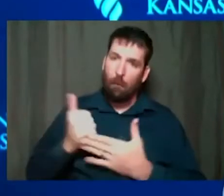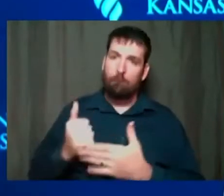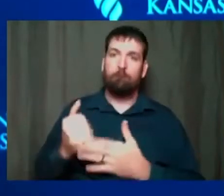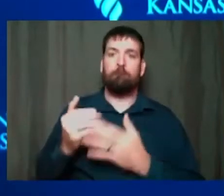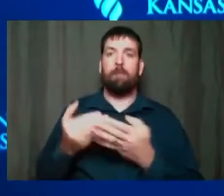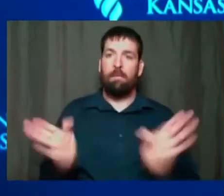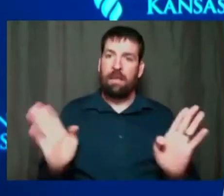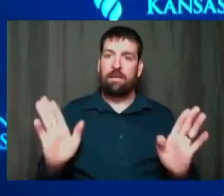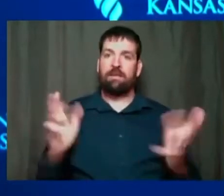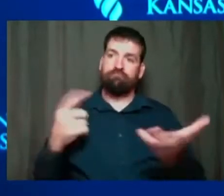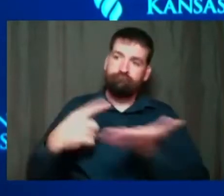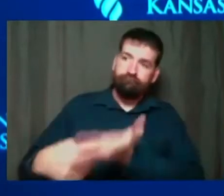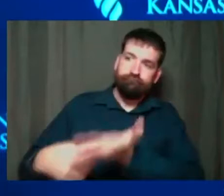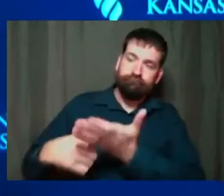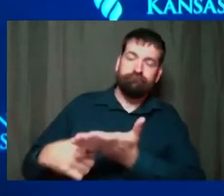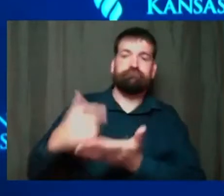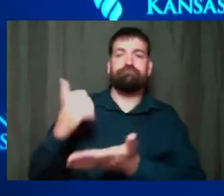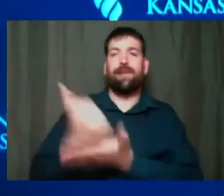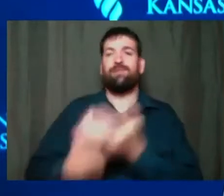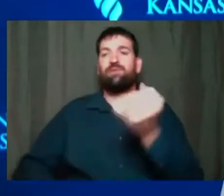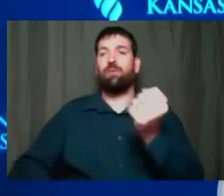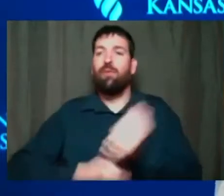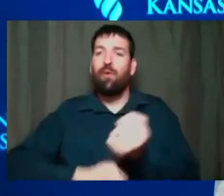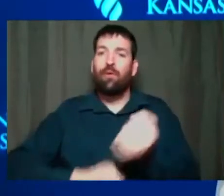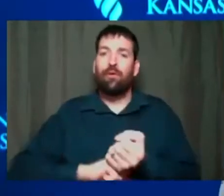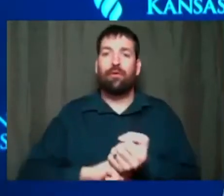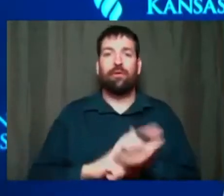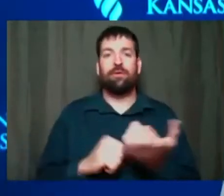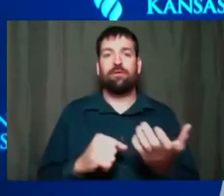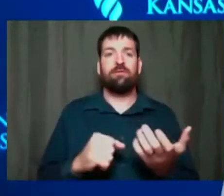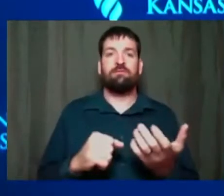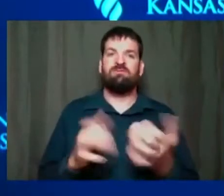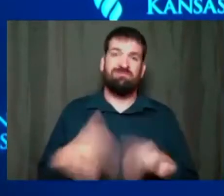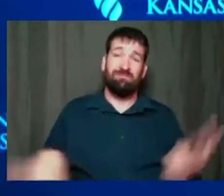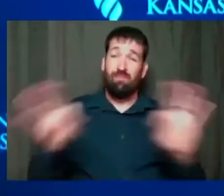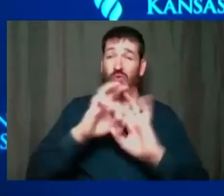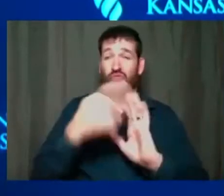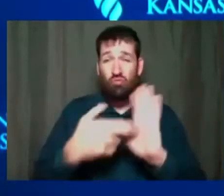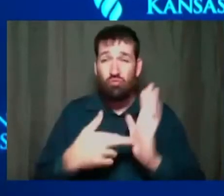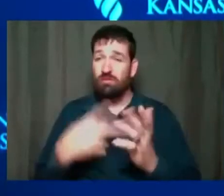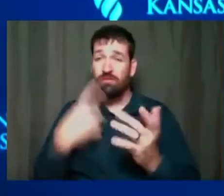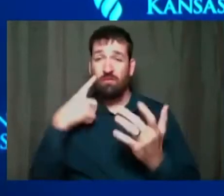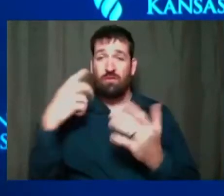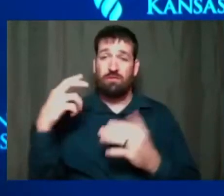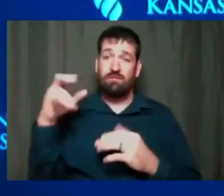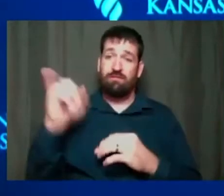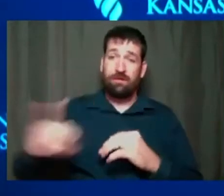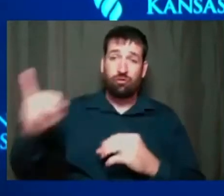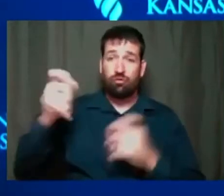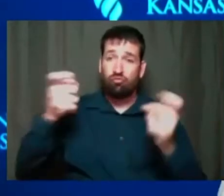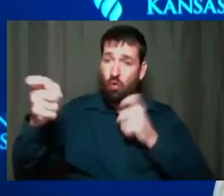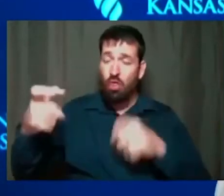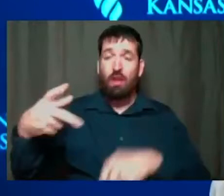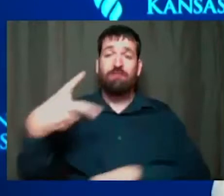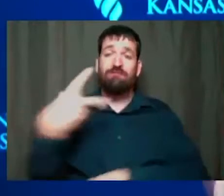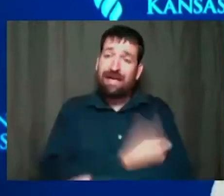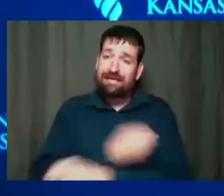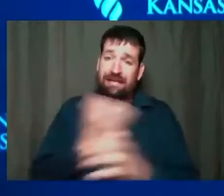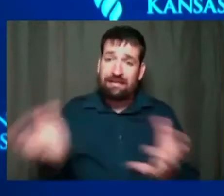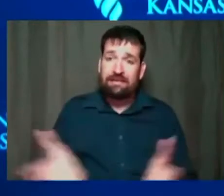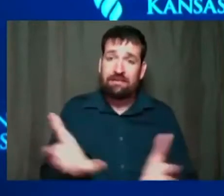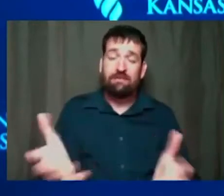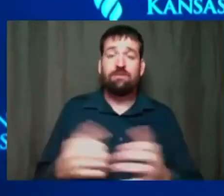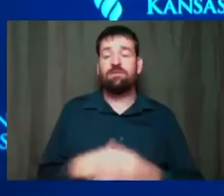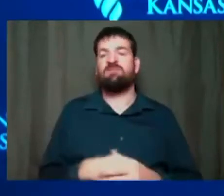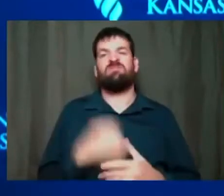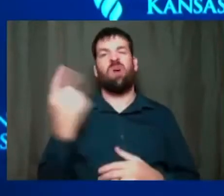and help support the important rules about infection control, getting people vaccinated and doing things like that. I know there's always politics